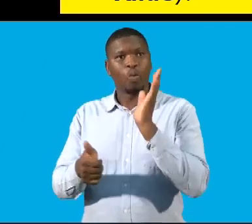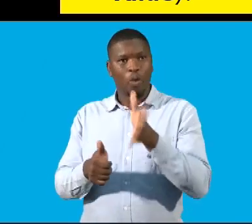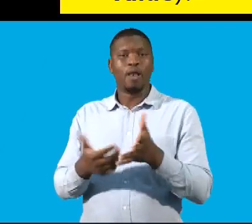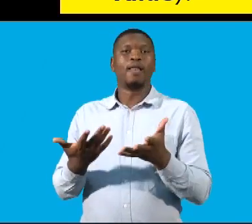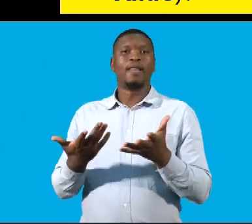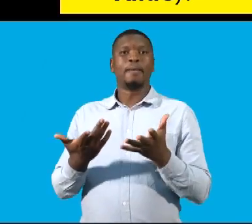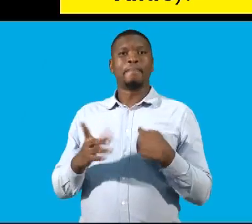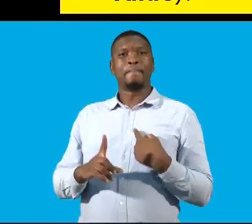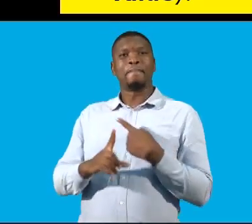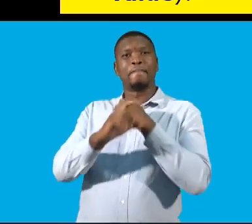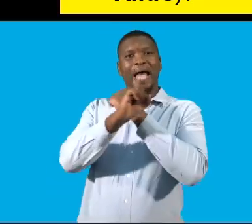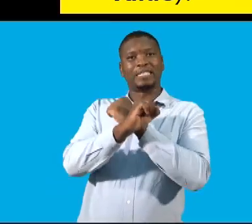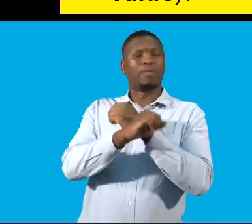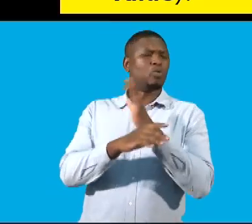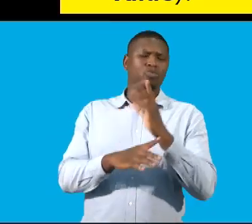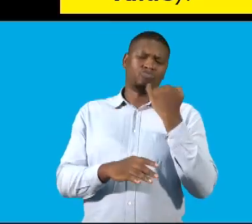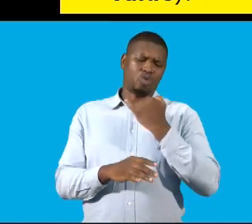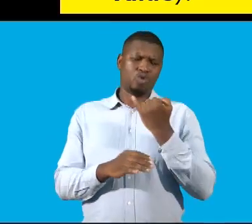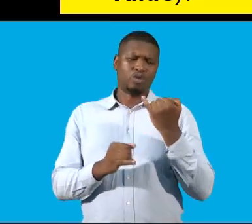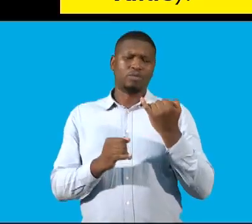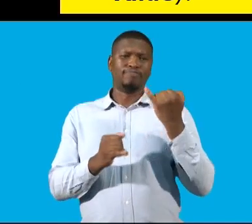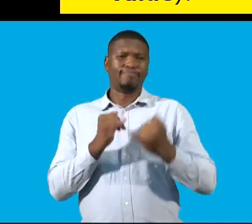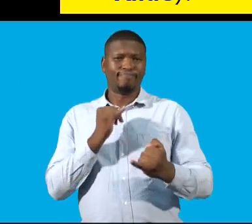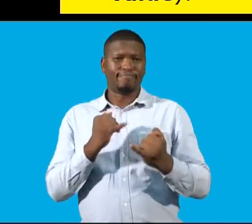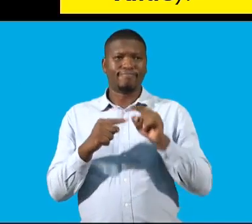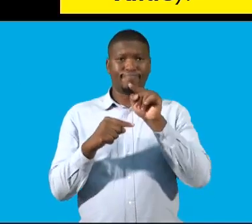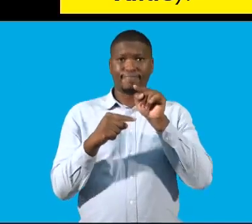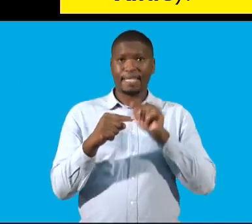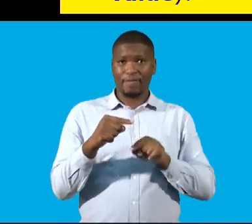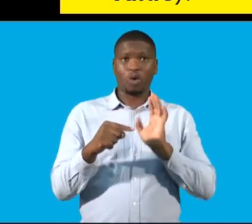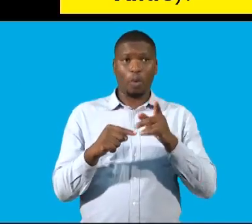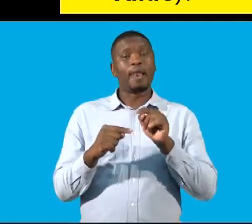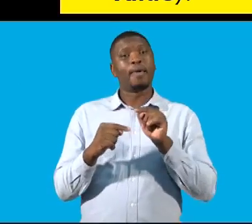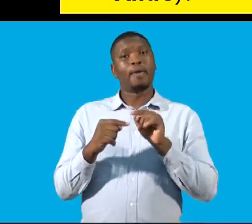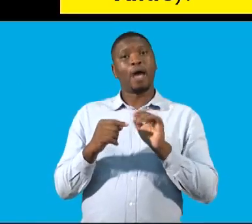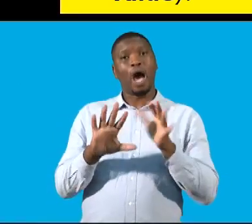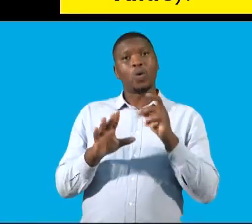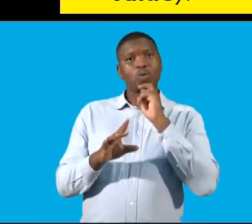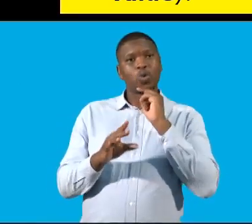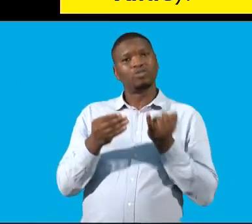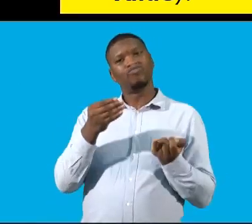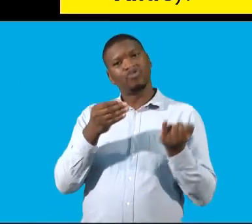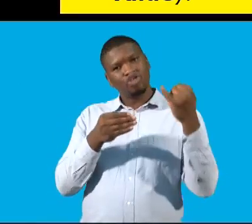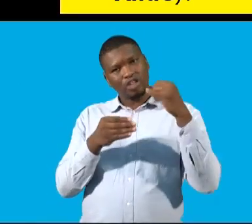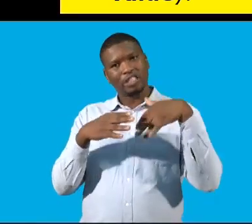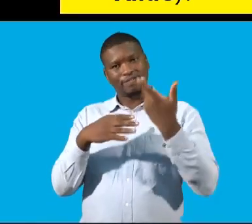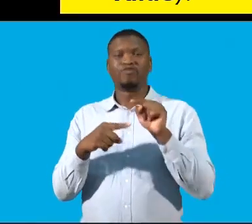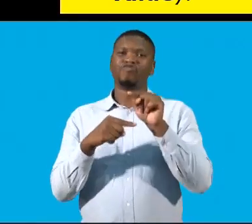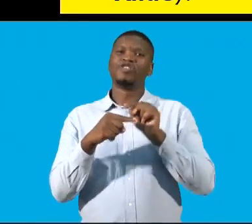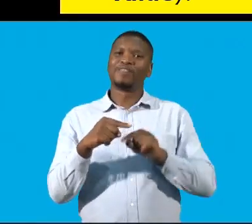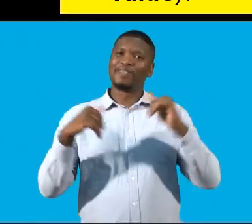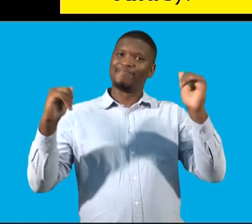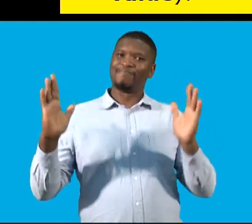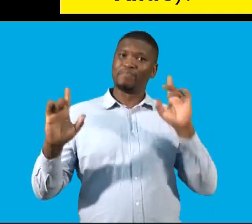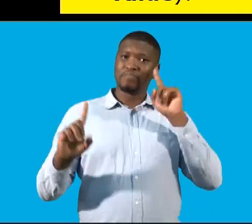are also going to divide by this whole bracket. So we're going to multiply by the interest and divide by